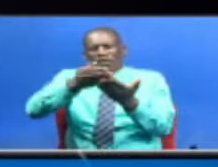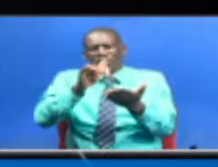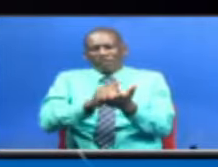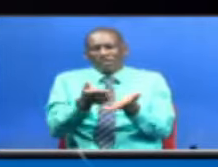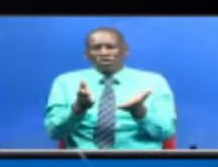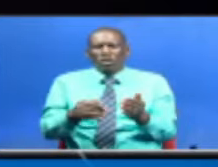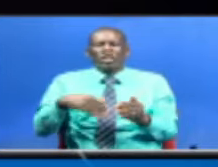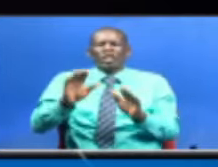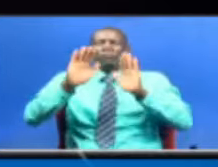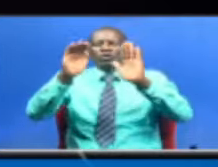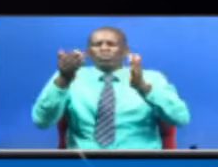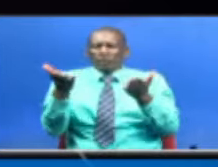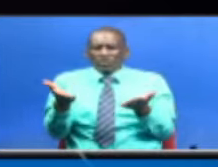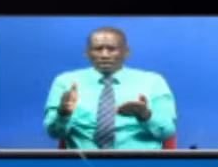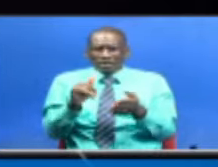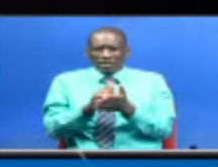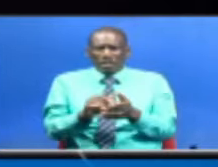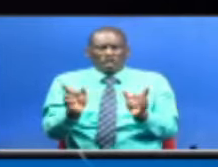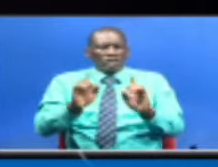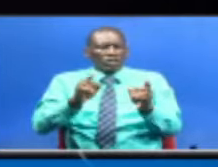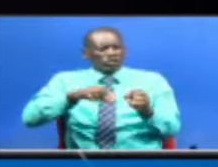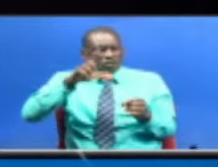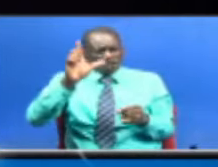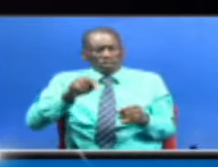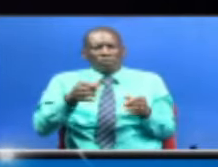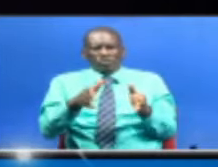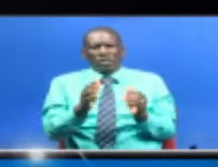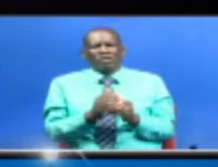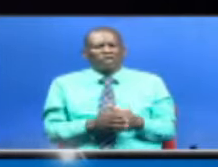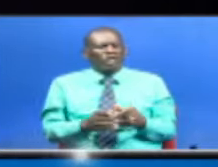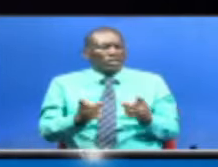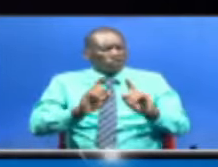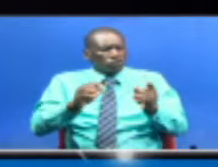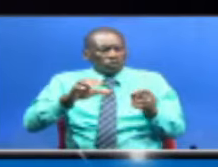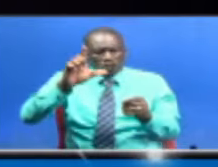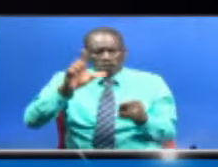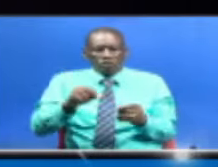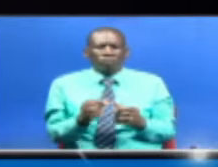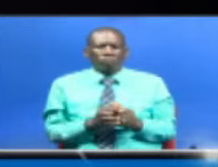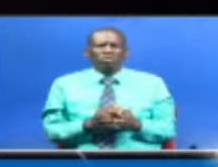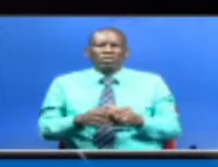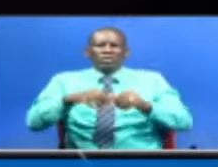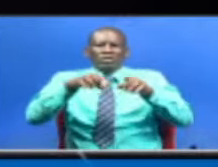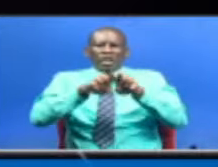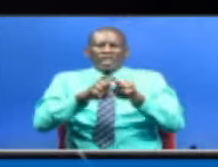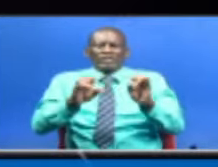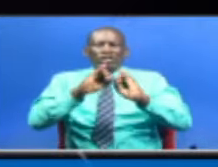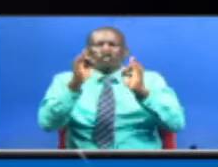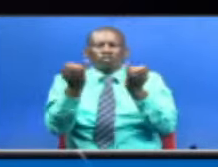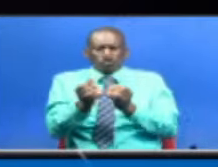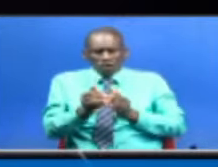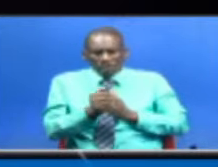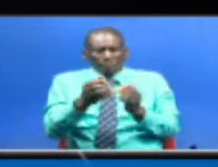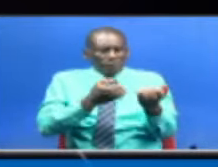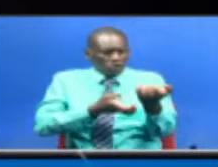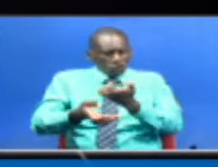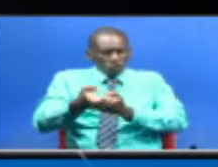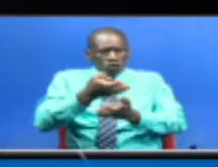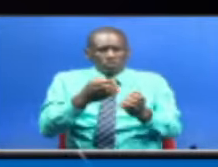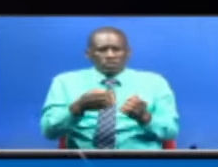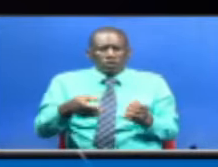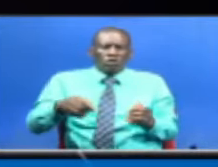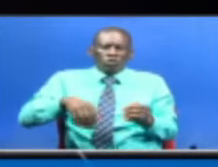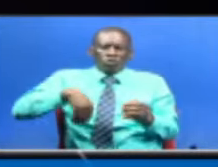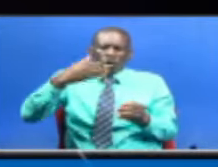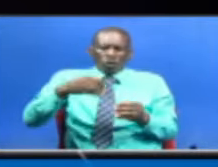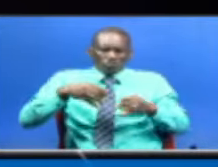thing is that it's not the cheapest. And as an institution driven by economists, we are always